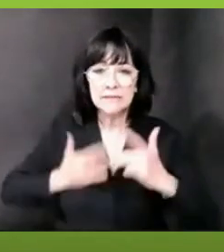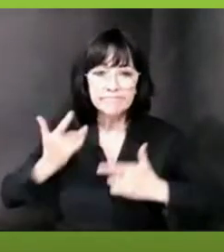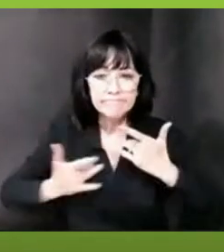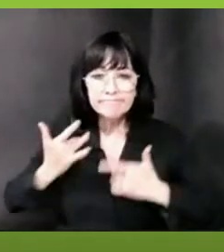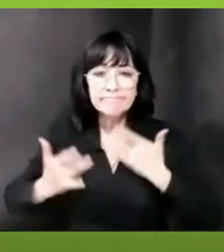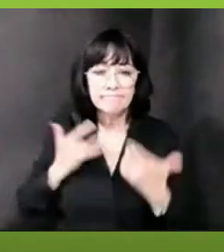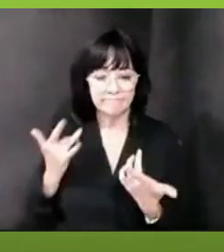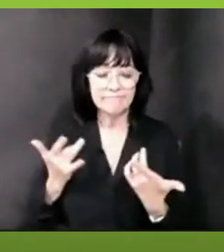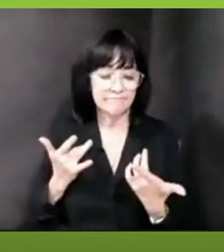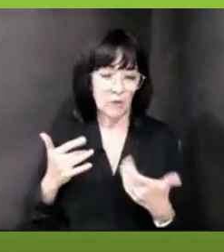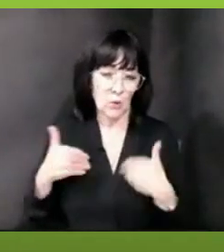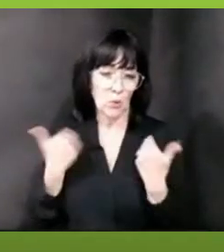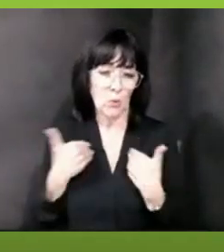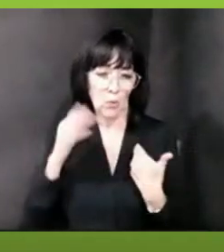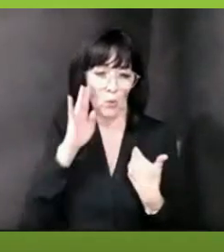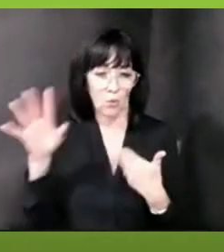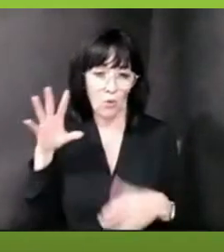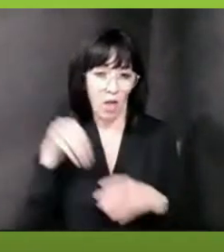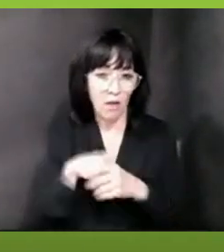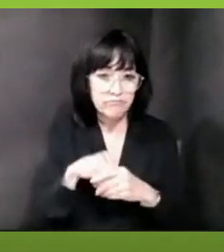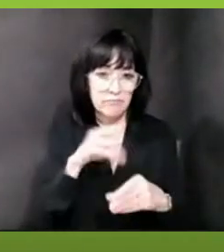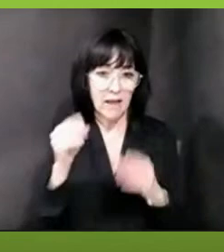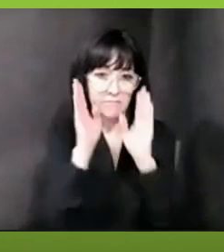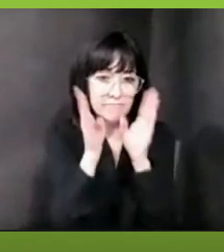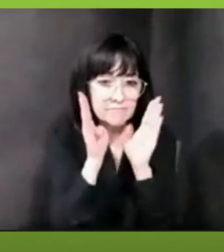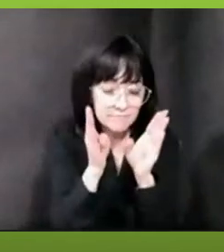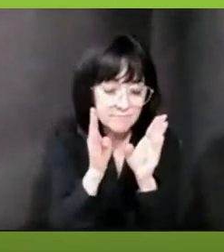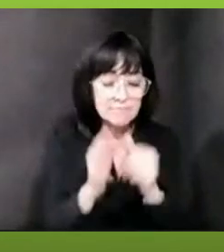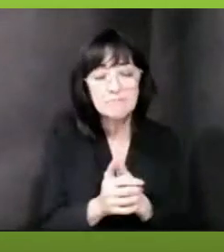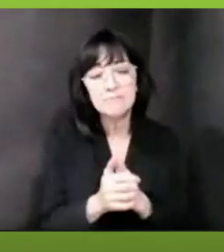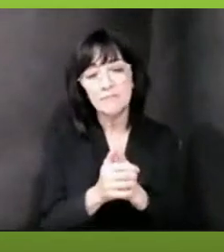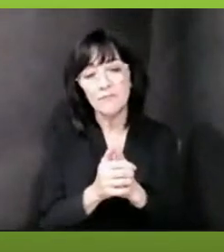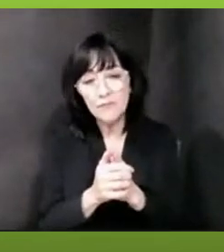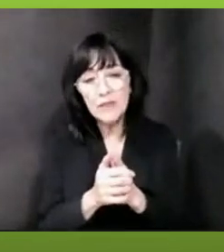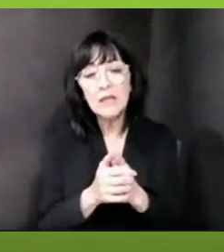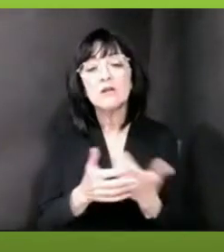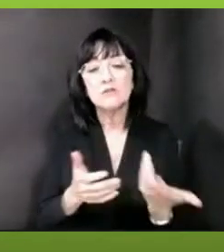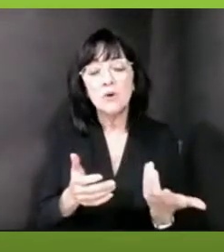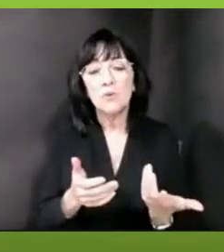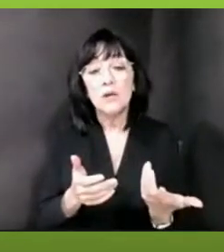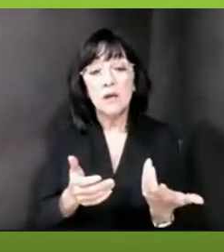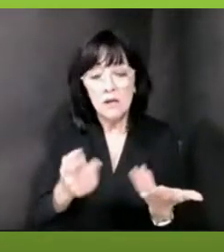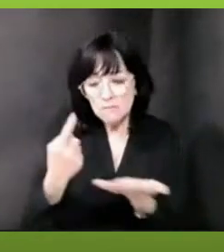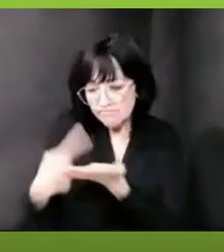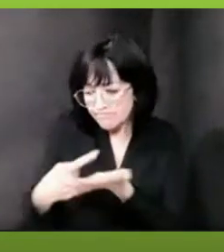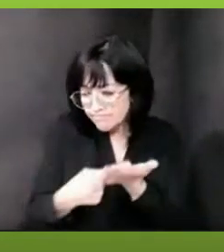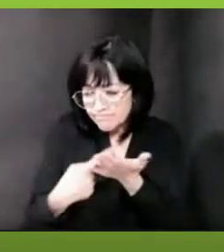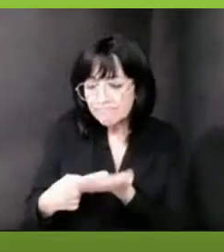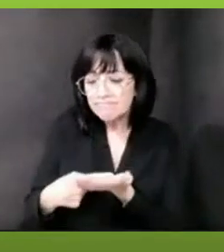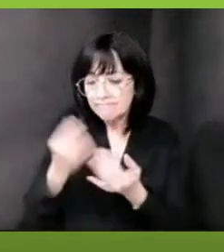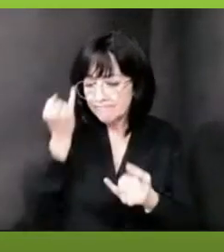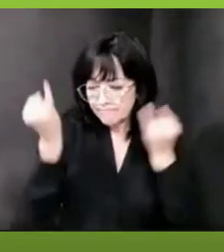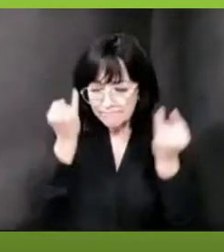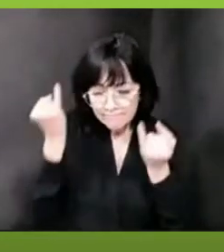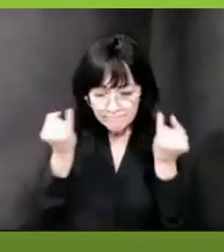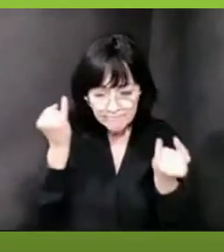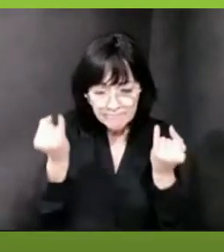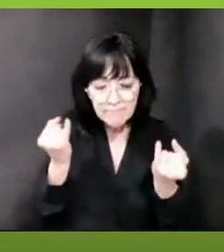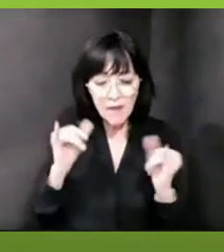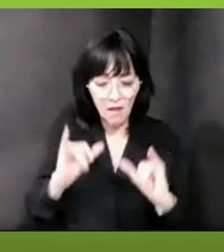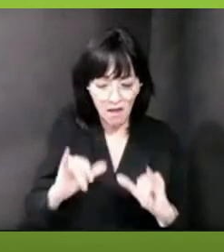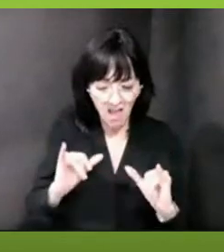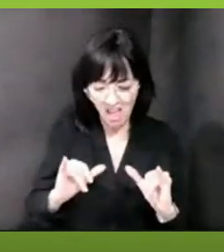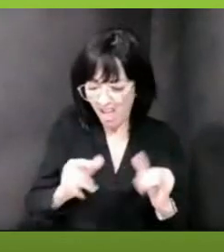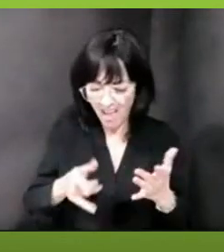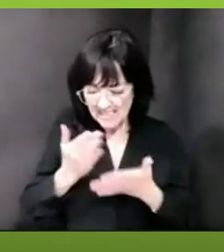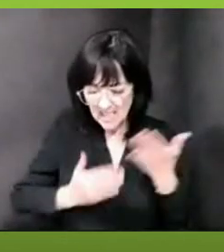figuring out these things, we divvy up parts of the job, we come back together, buff out the rough edges, do some run-throughs, get the workshop out, and we're right